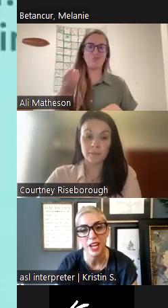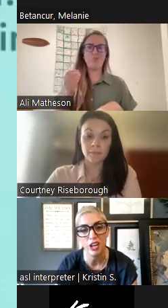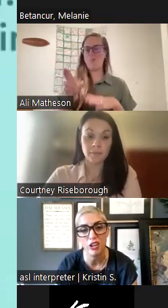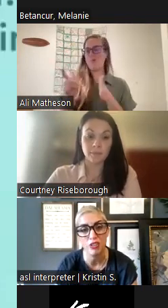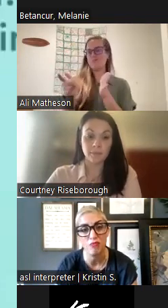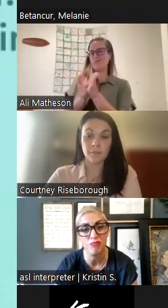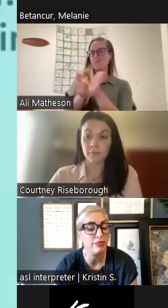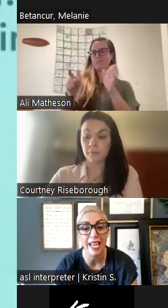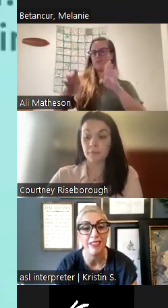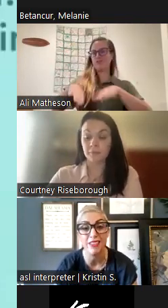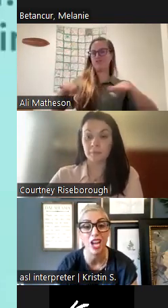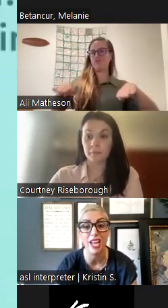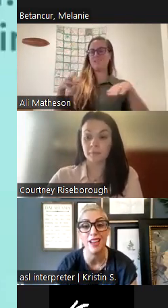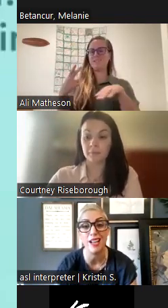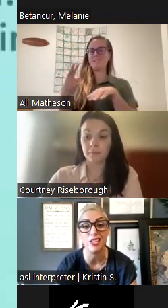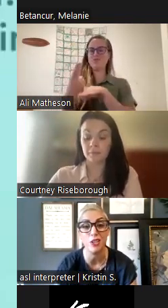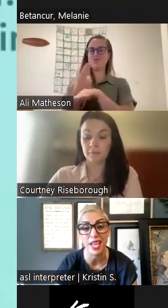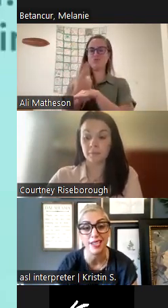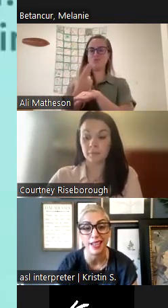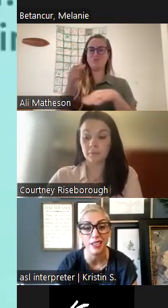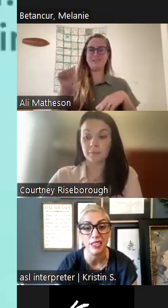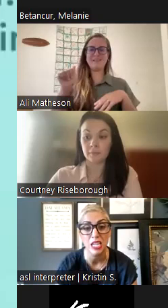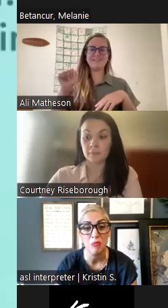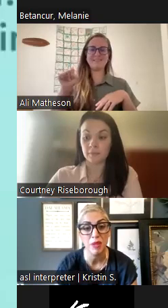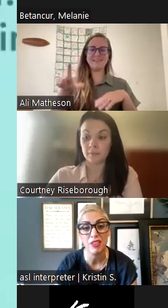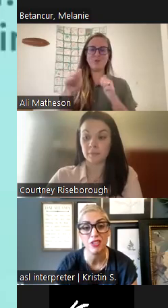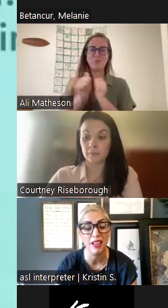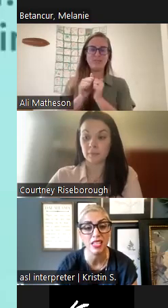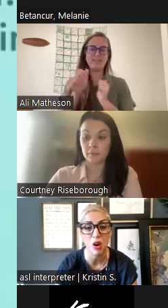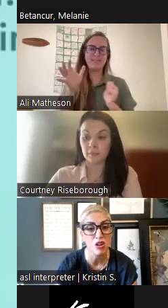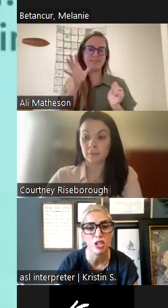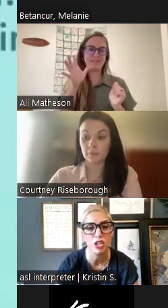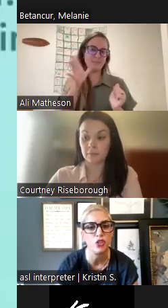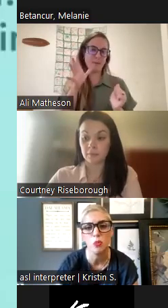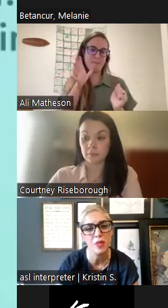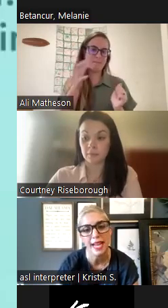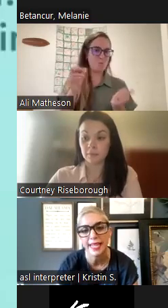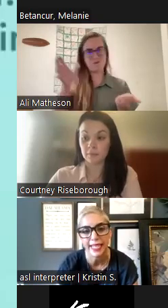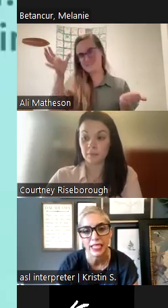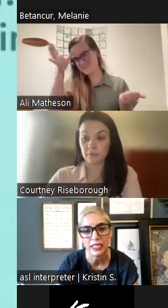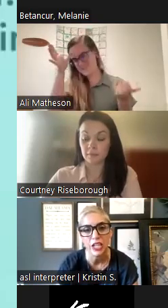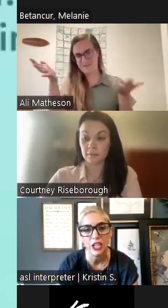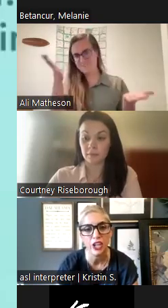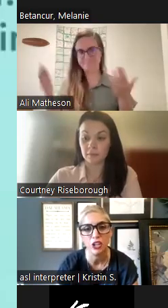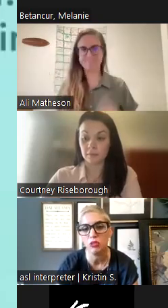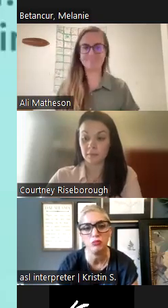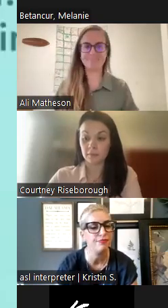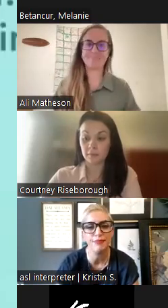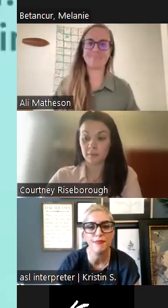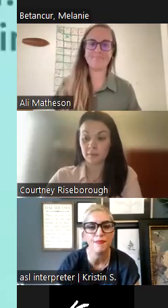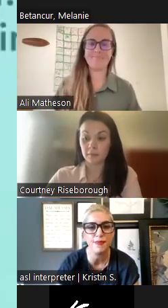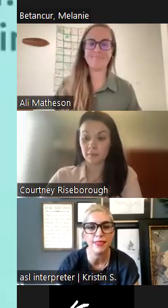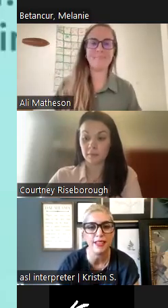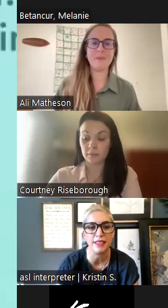maybe they're telling the child not to use ASL. Maybe they're telling the partner, don't be signing, you